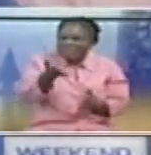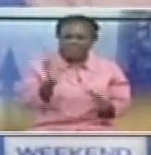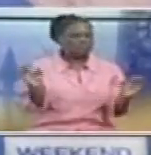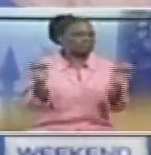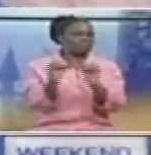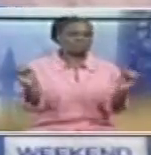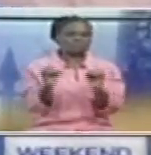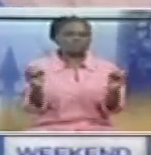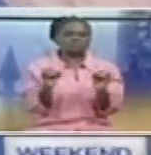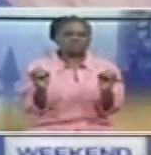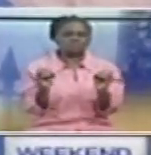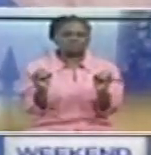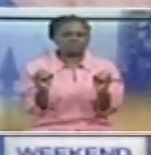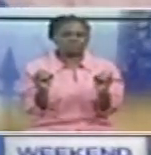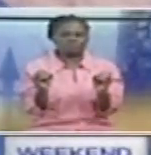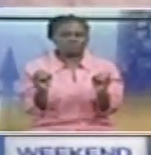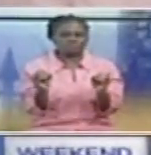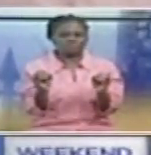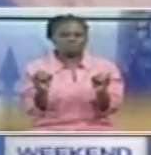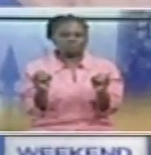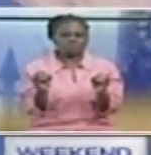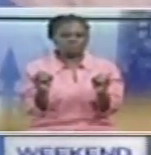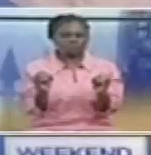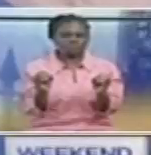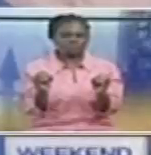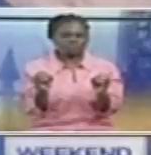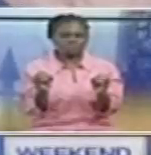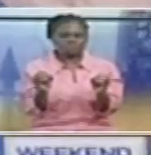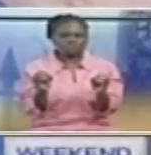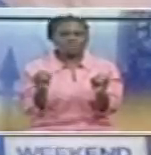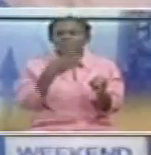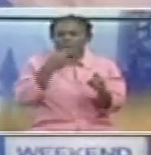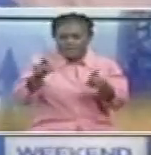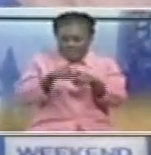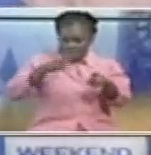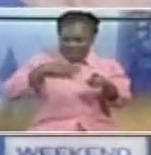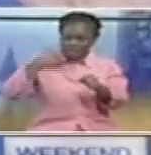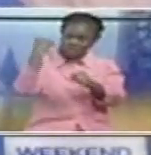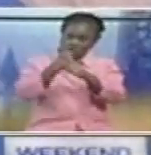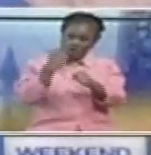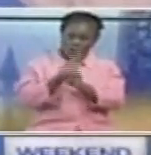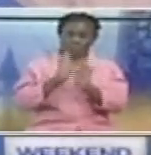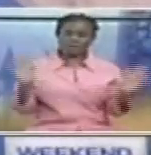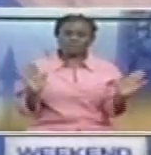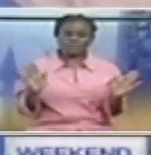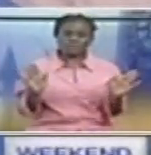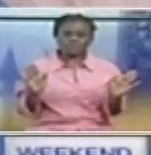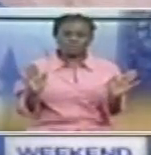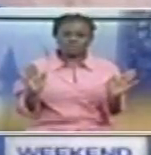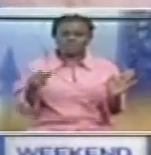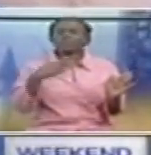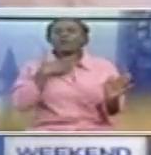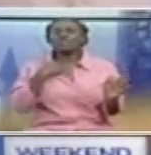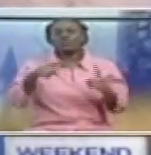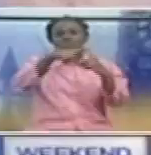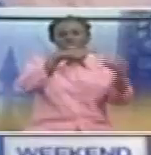hiyo kifo ya ndugu yangu na ya Somalia. Ndugu yangu alienda kufanya kazi ya kwenda kupiga Somalia, wala